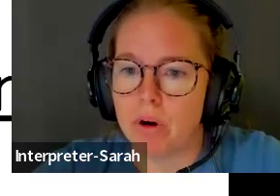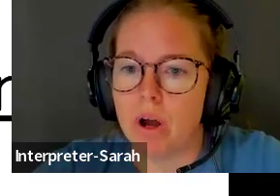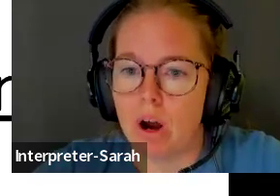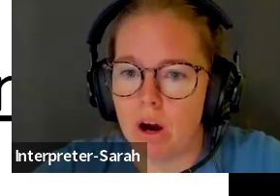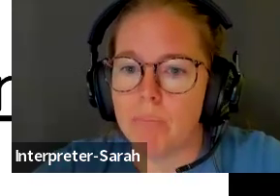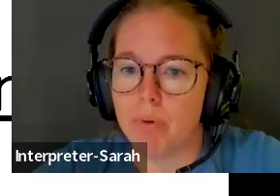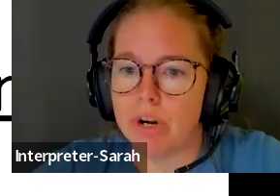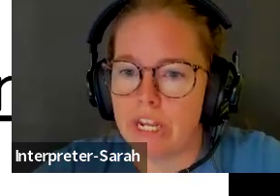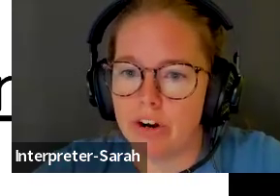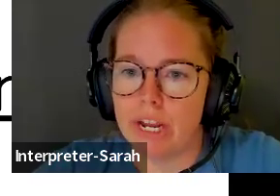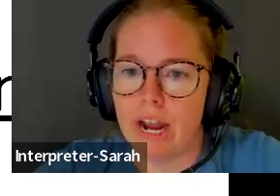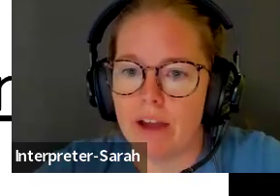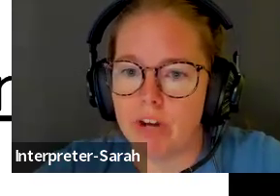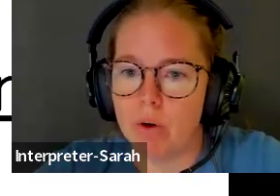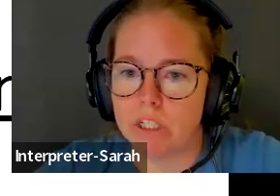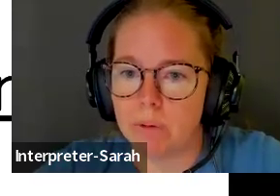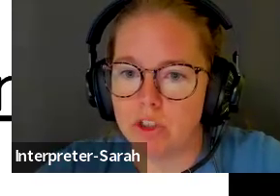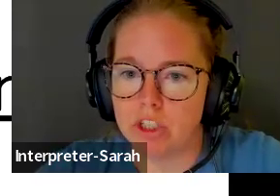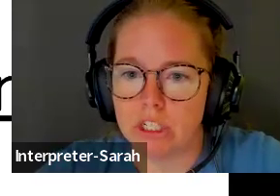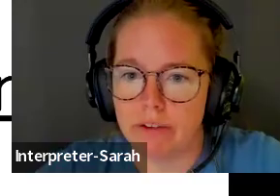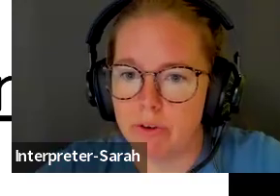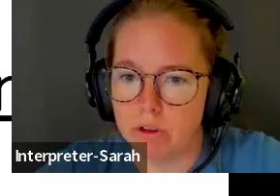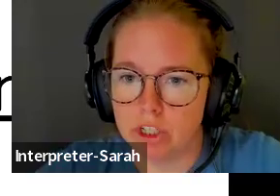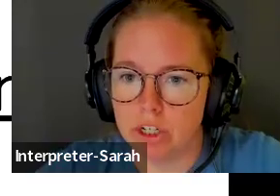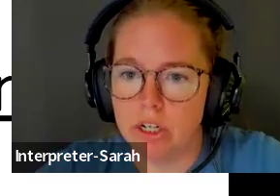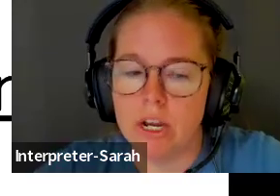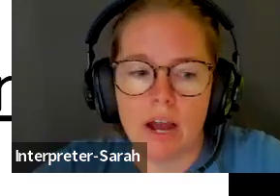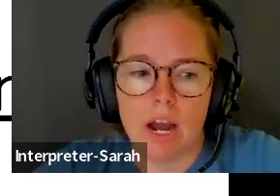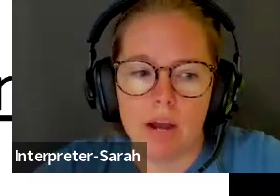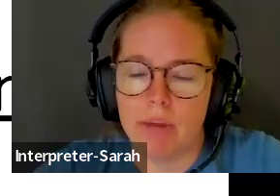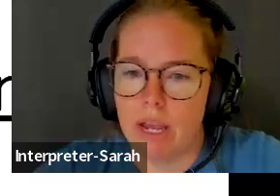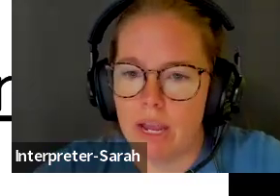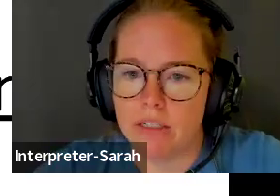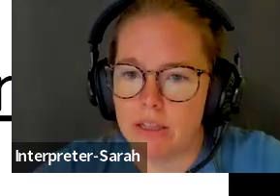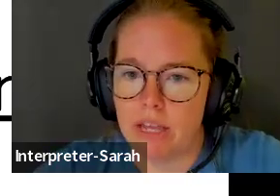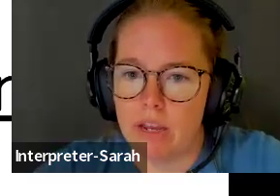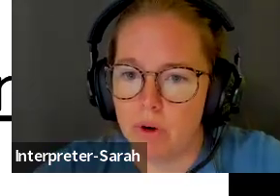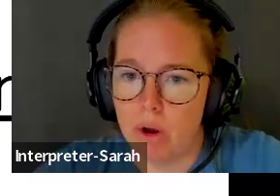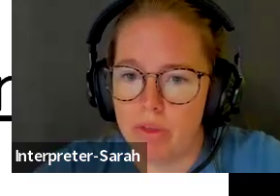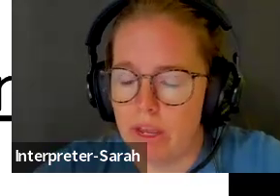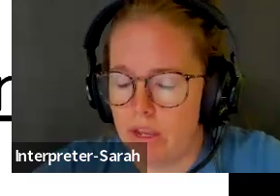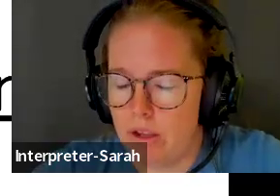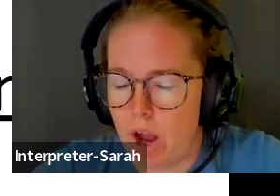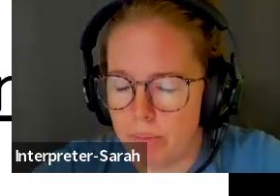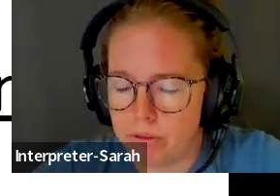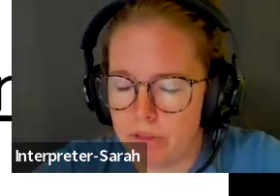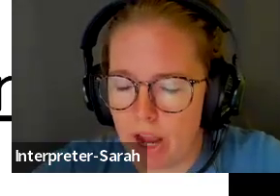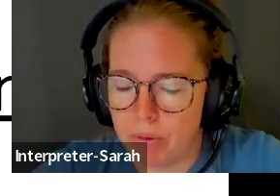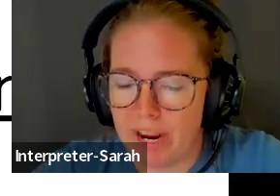Some people are born hearing and have no exposure to deaf culture, and